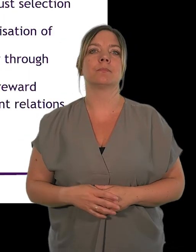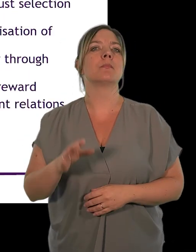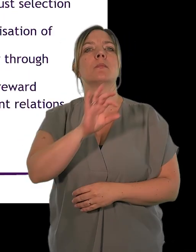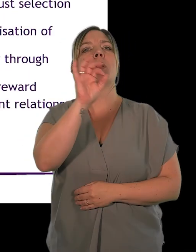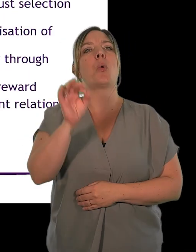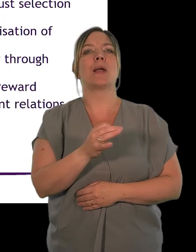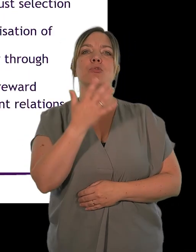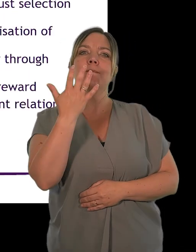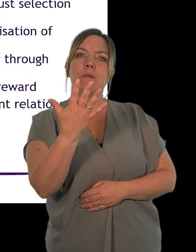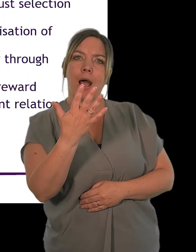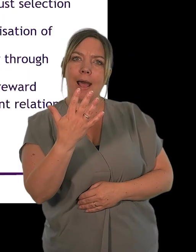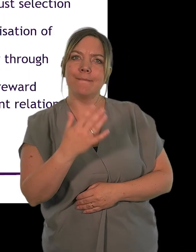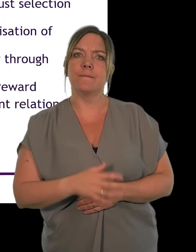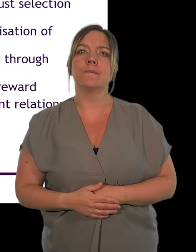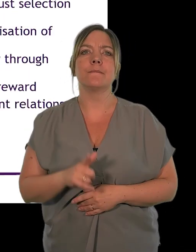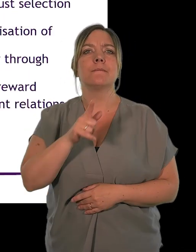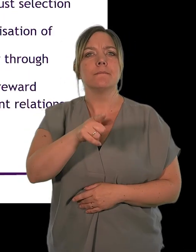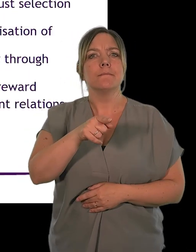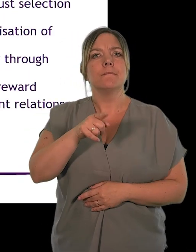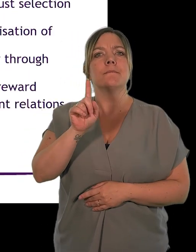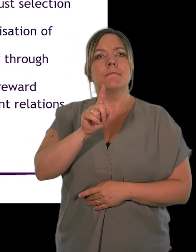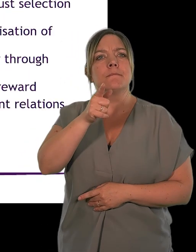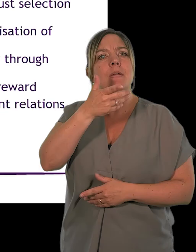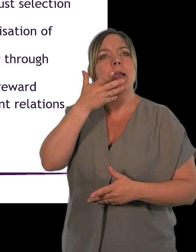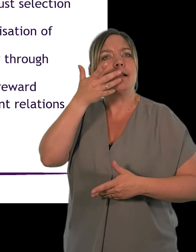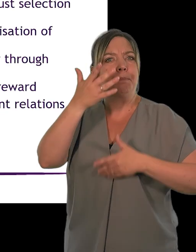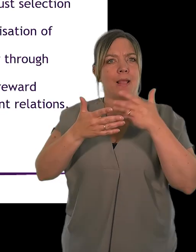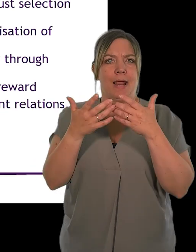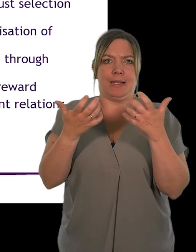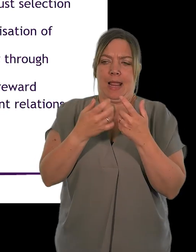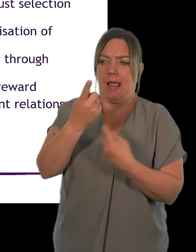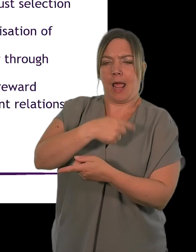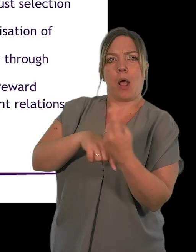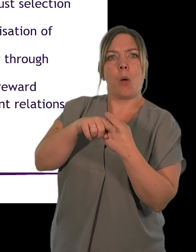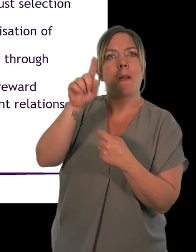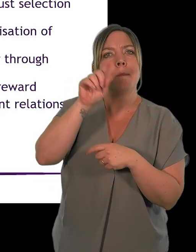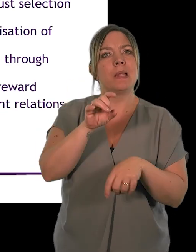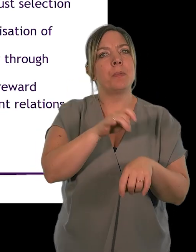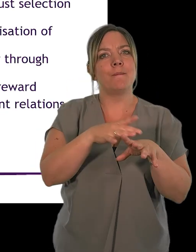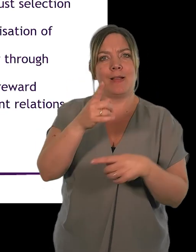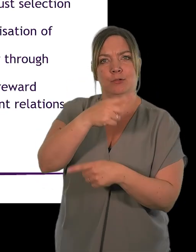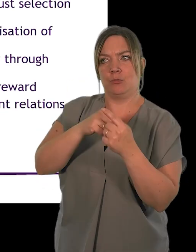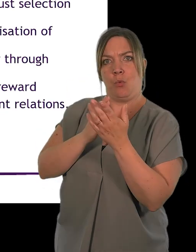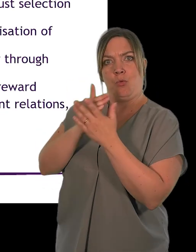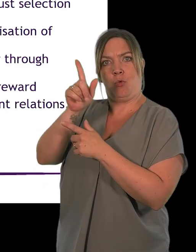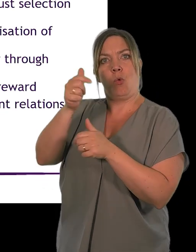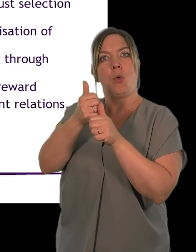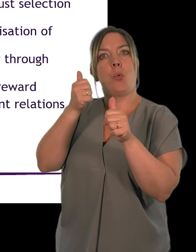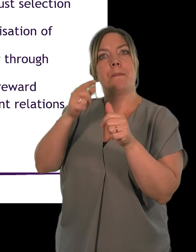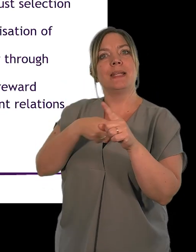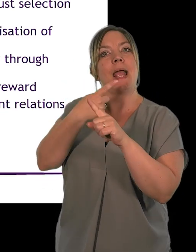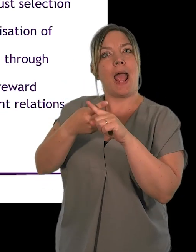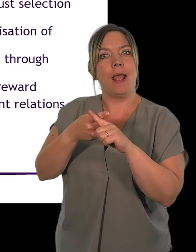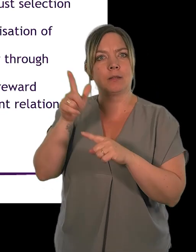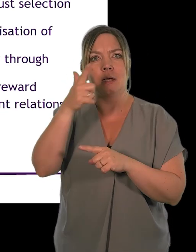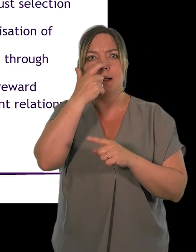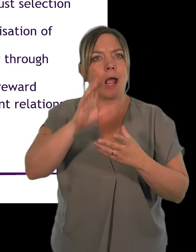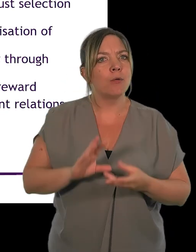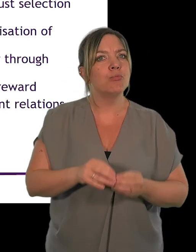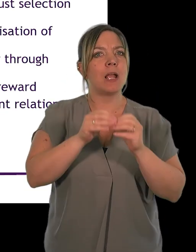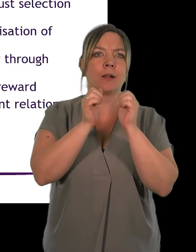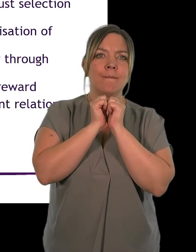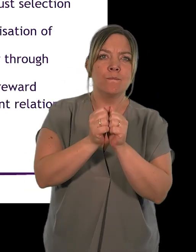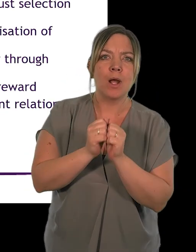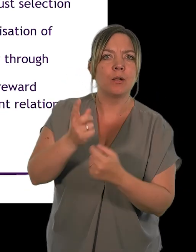Question 5. Explain how the people professionals at Company X can create value for their